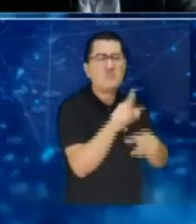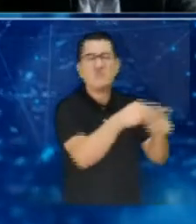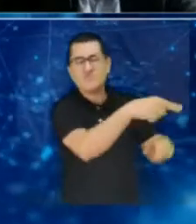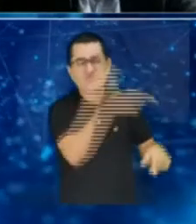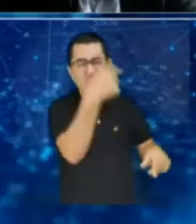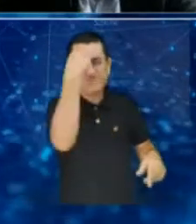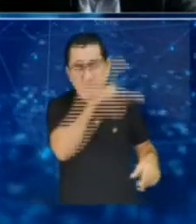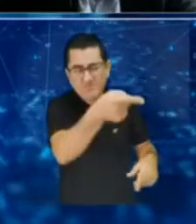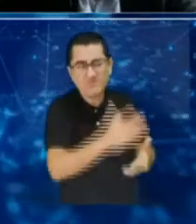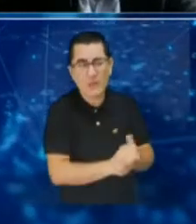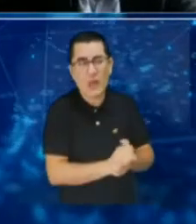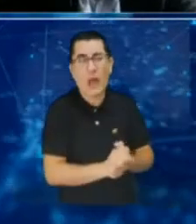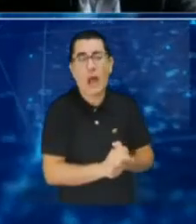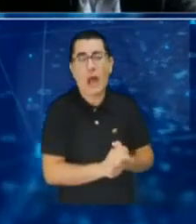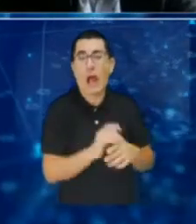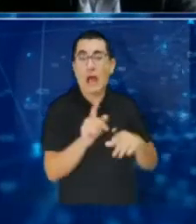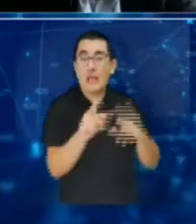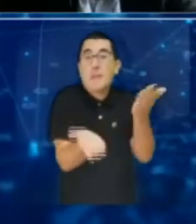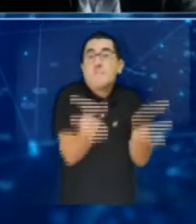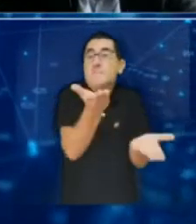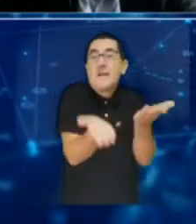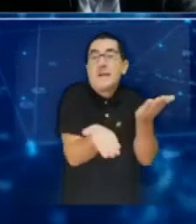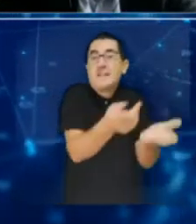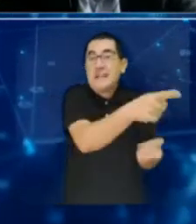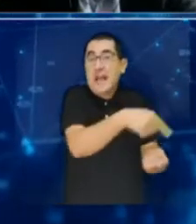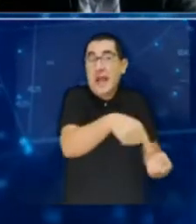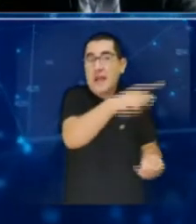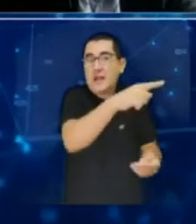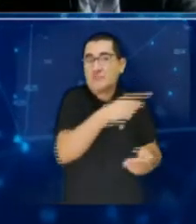submitted their own points of view going to,